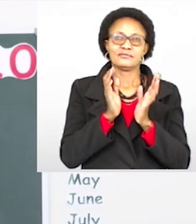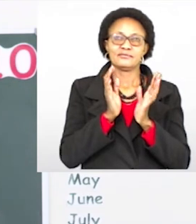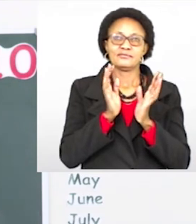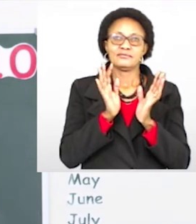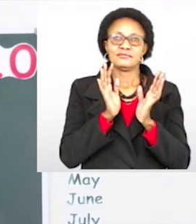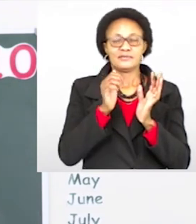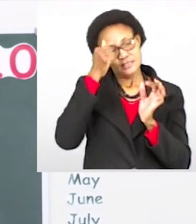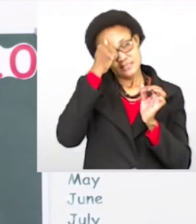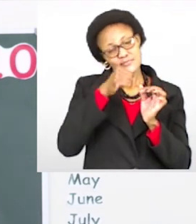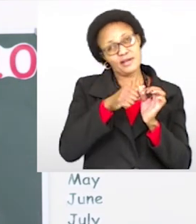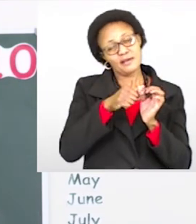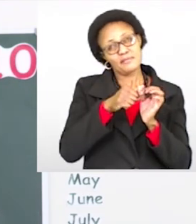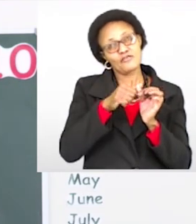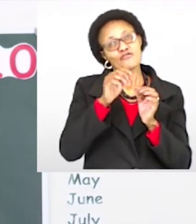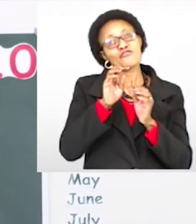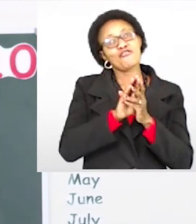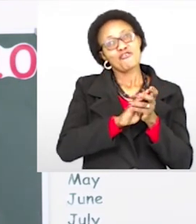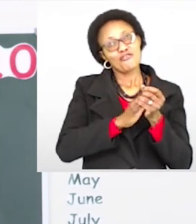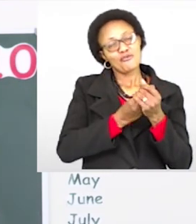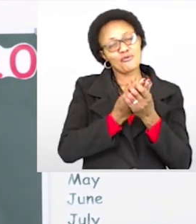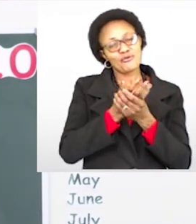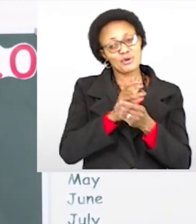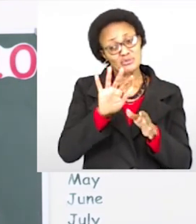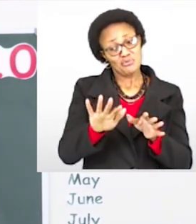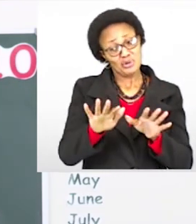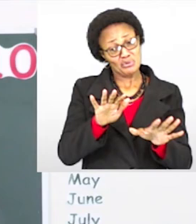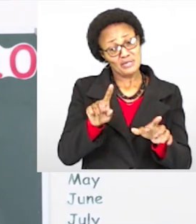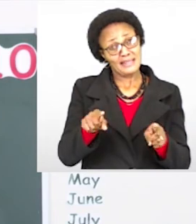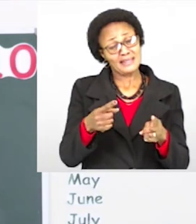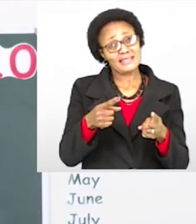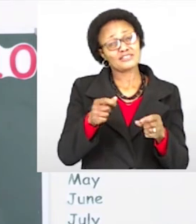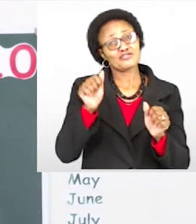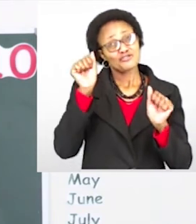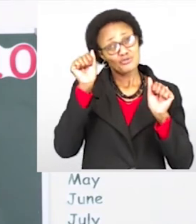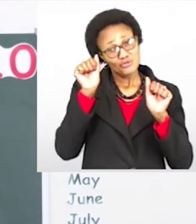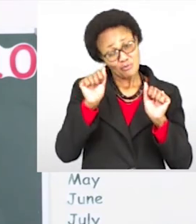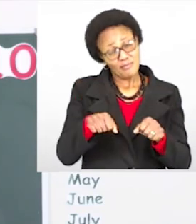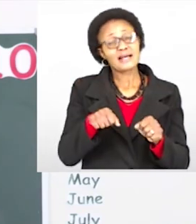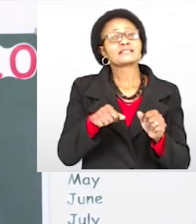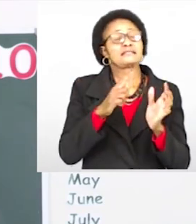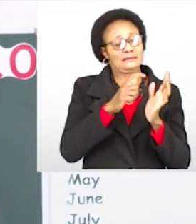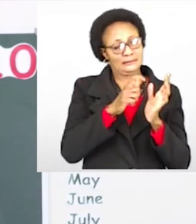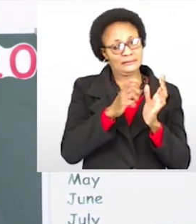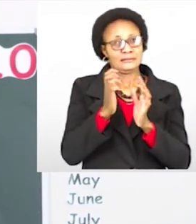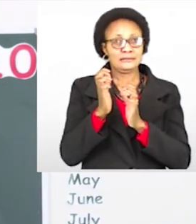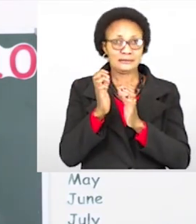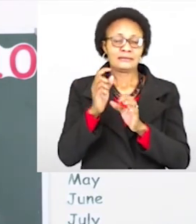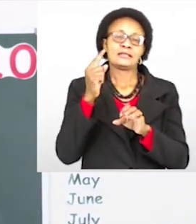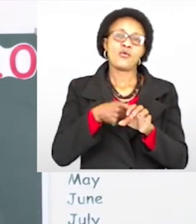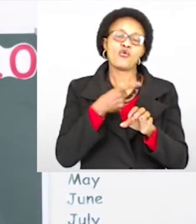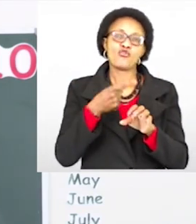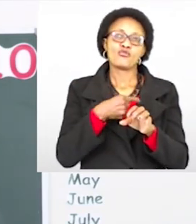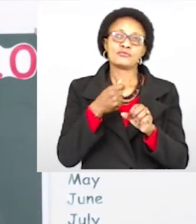And remember, anytime you touch something that you're not sure where it came from, you need to sanitize. Make